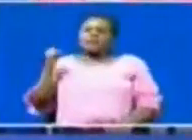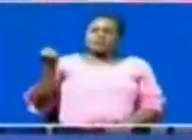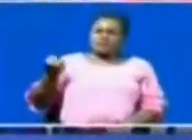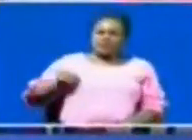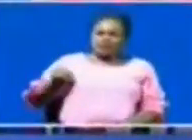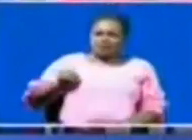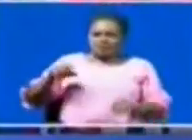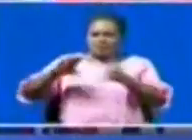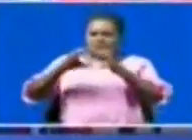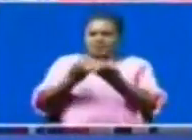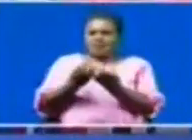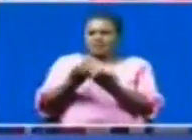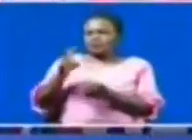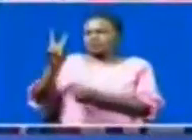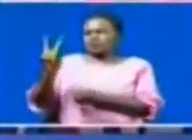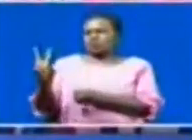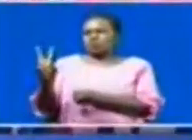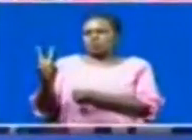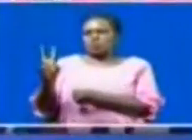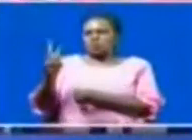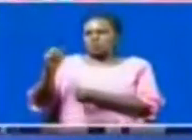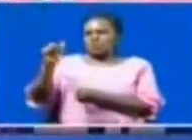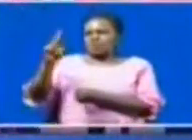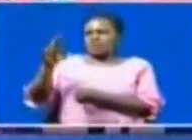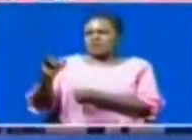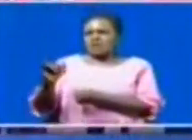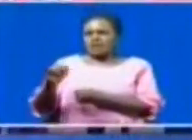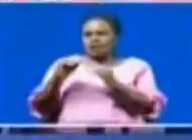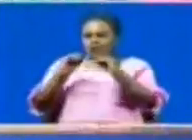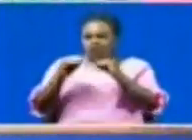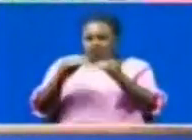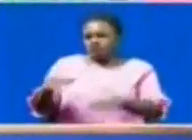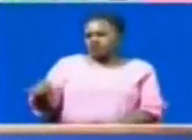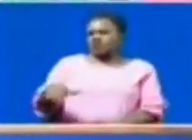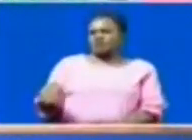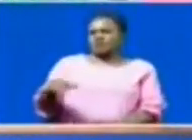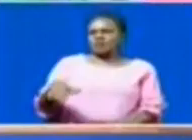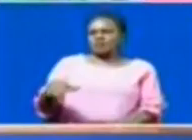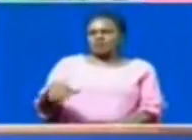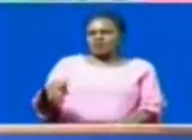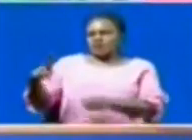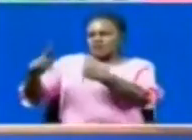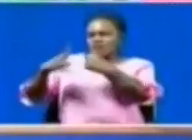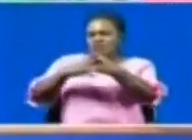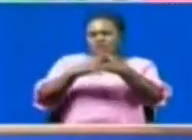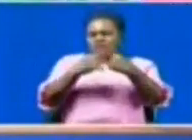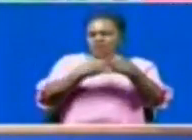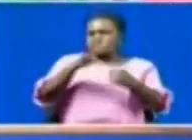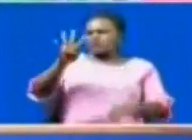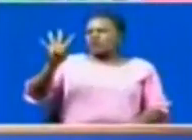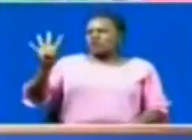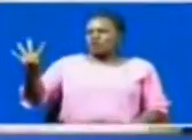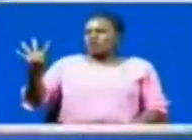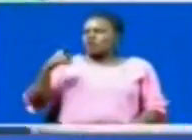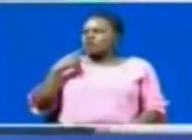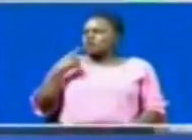Katika darasa hili la daraja la pili, mwalimu Mary Oyer anaendesha somo la mazingira. You see in 844, like if you are talking